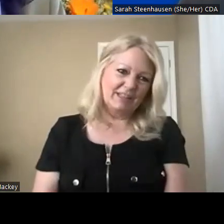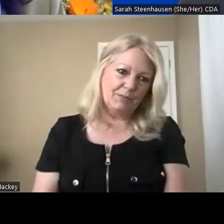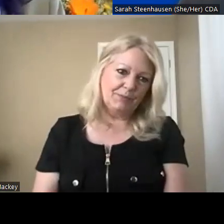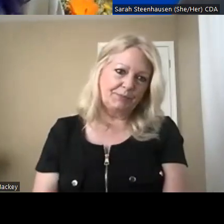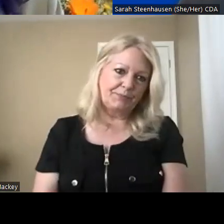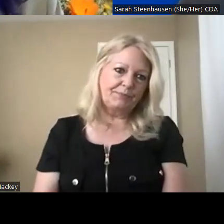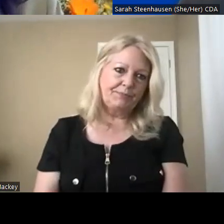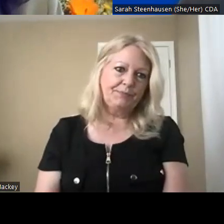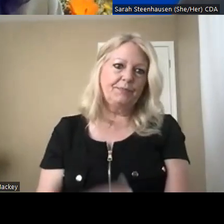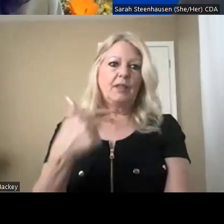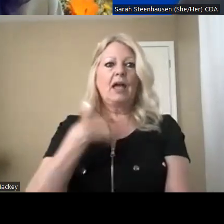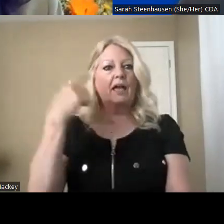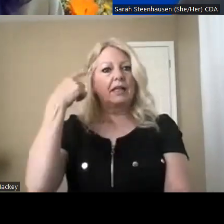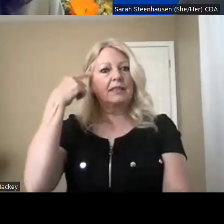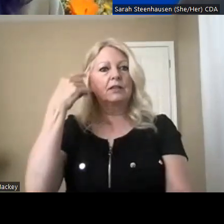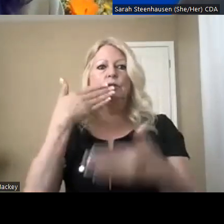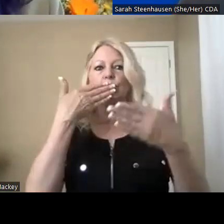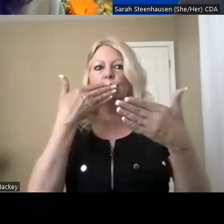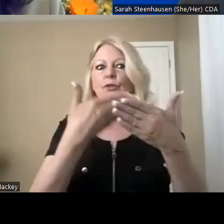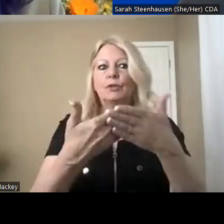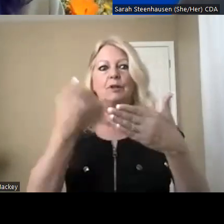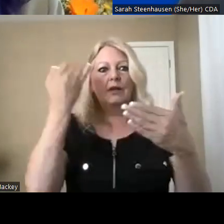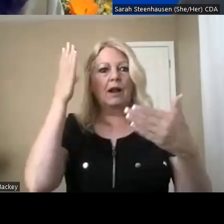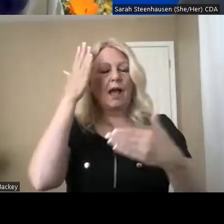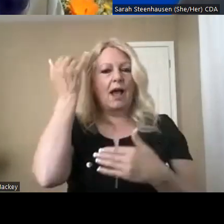Thanks. I think really good idea for the group.